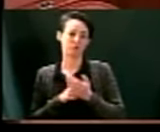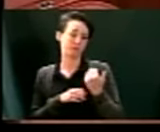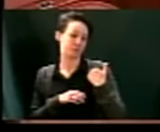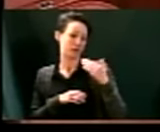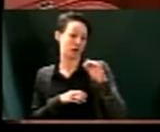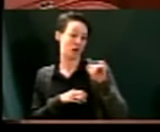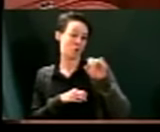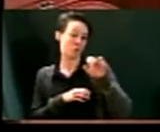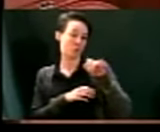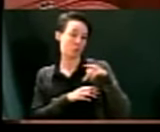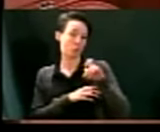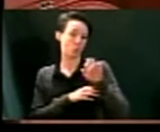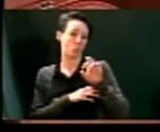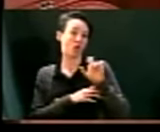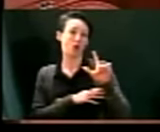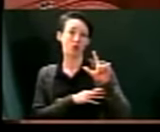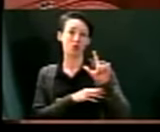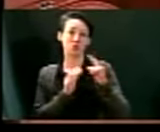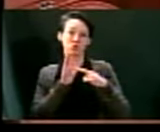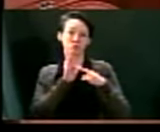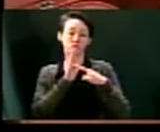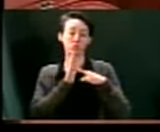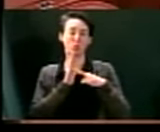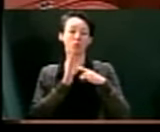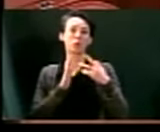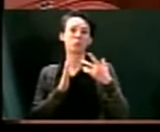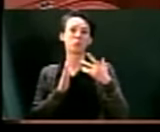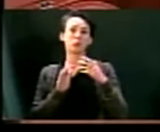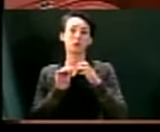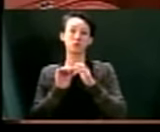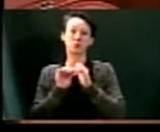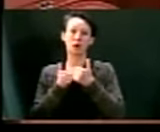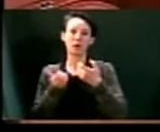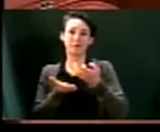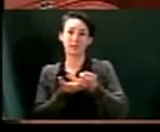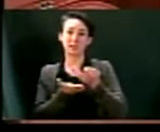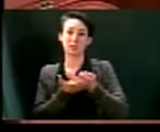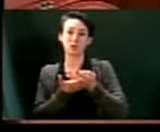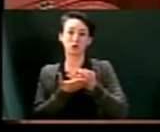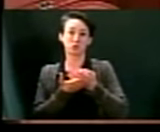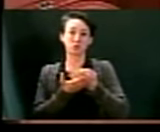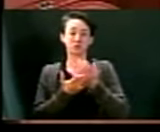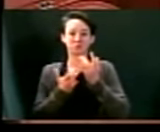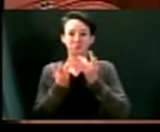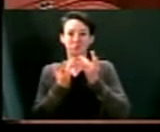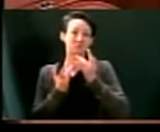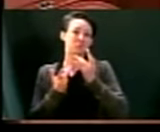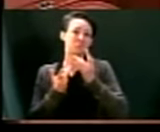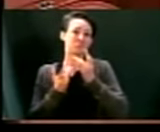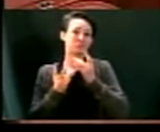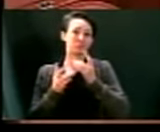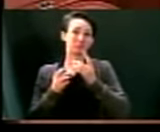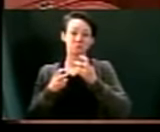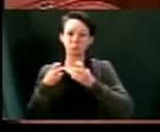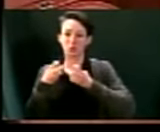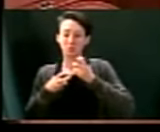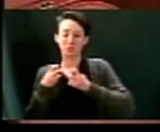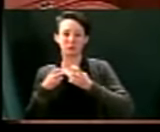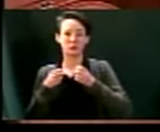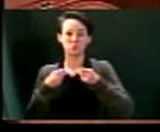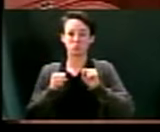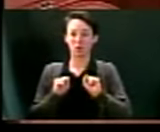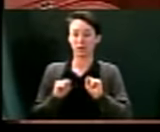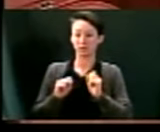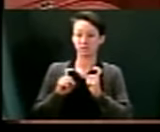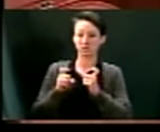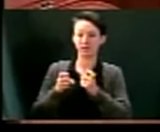financial crisis we are in, with no accredited or classified staff getting a raise to try to keep